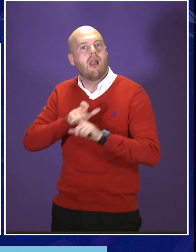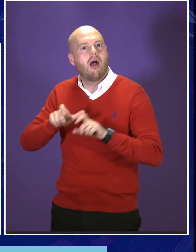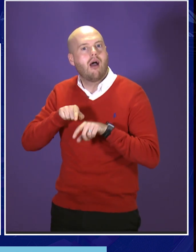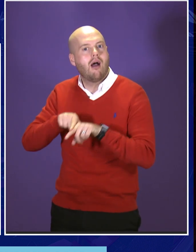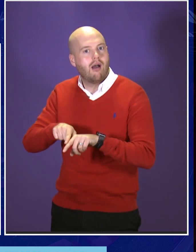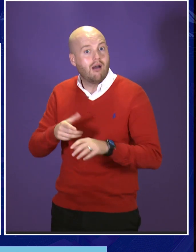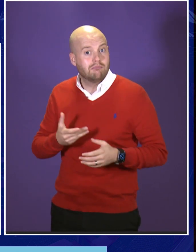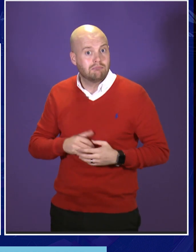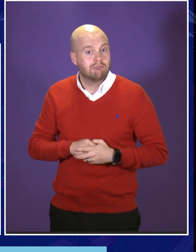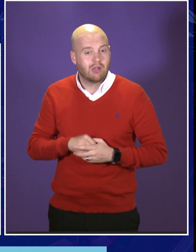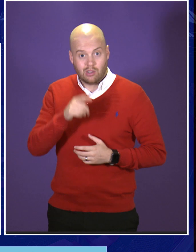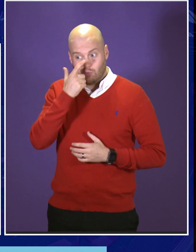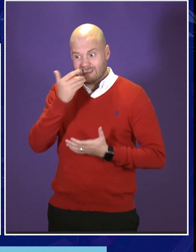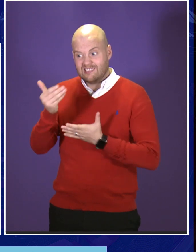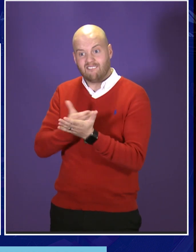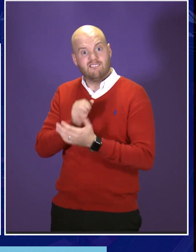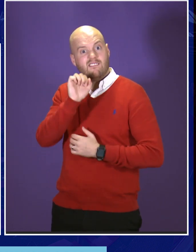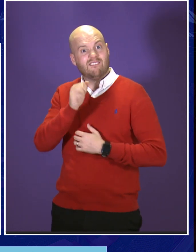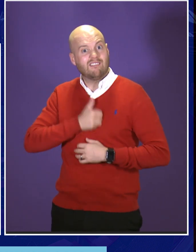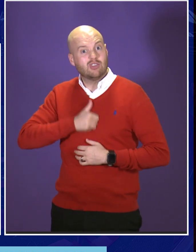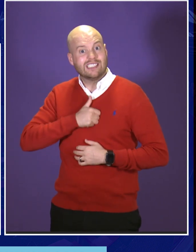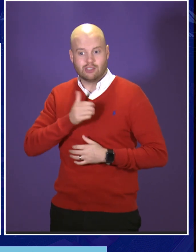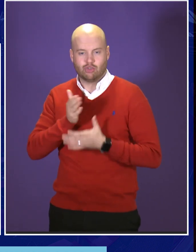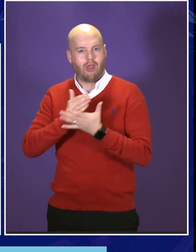Save your favorites and share them with the world.